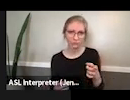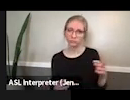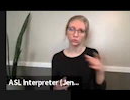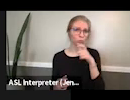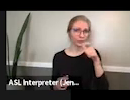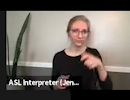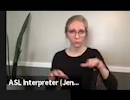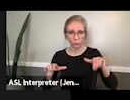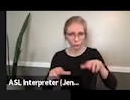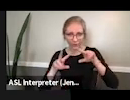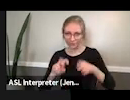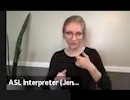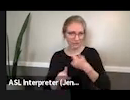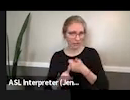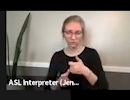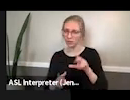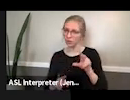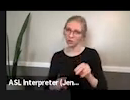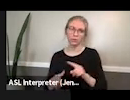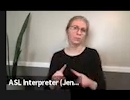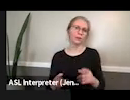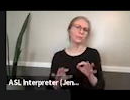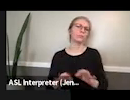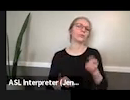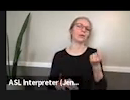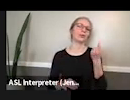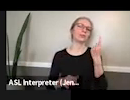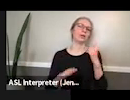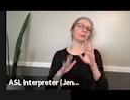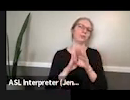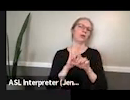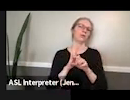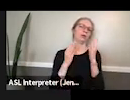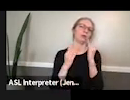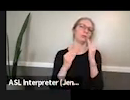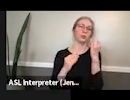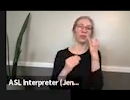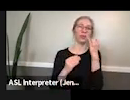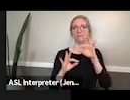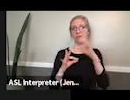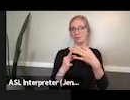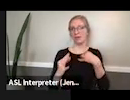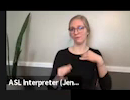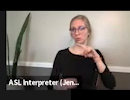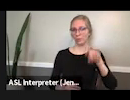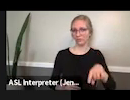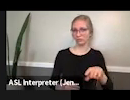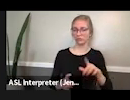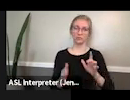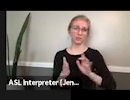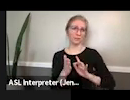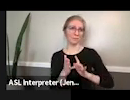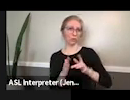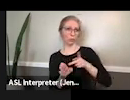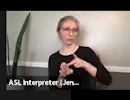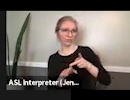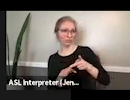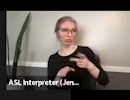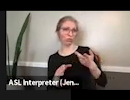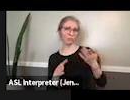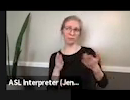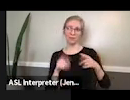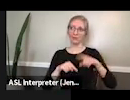but I think it's important for you to have some understanding. So when the families have questions and the medical professionals, or they don't have access